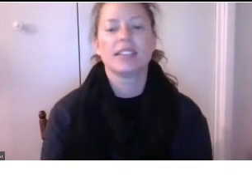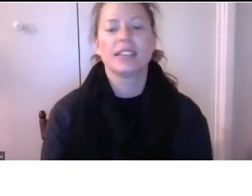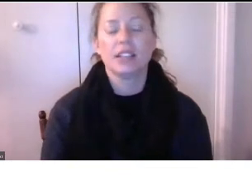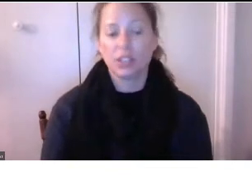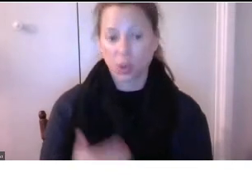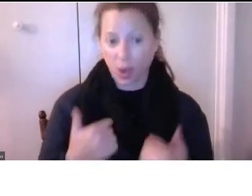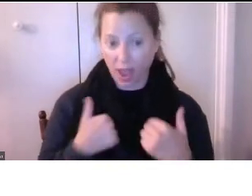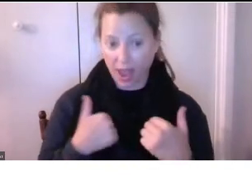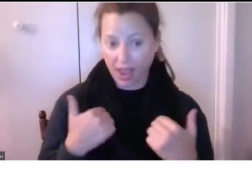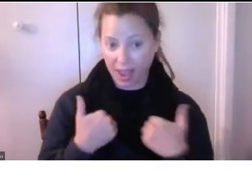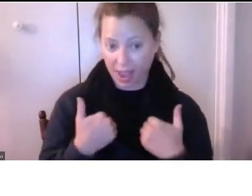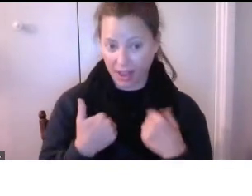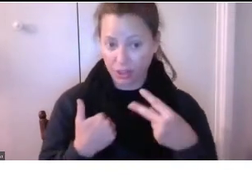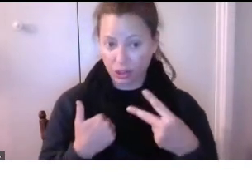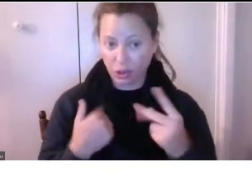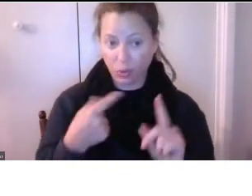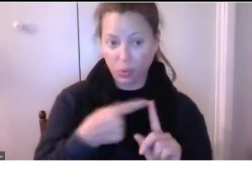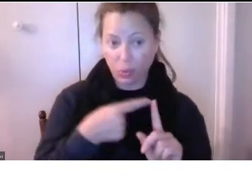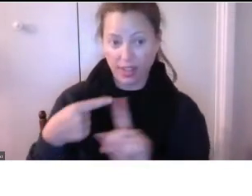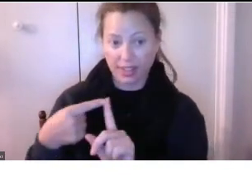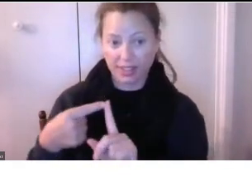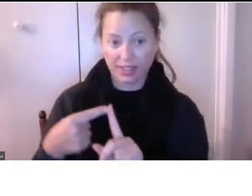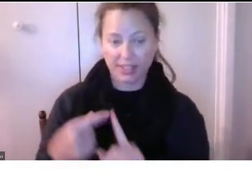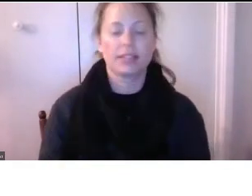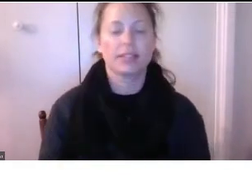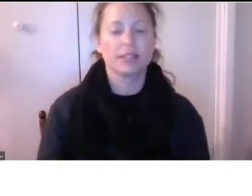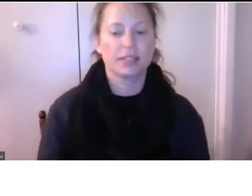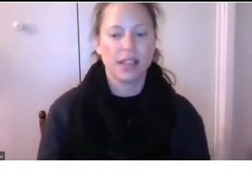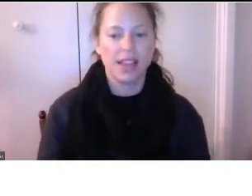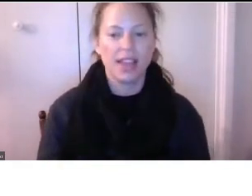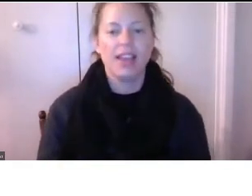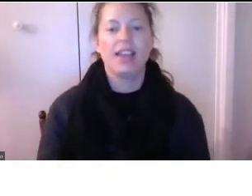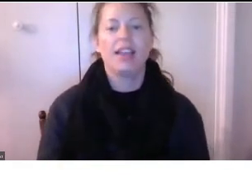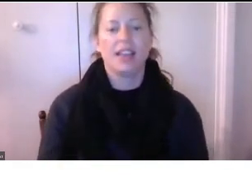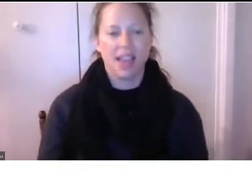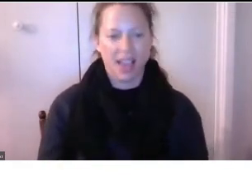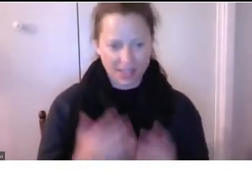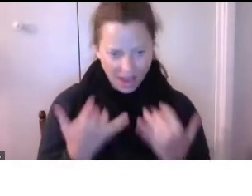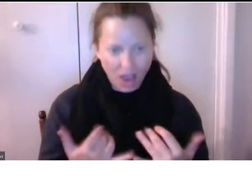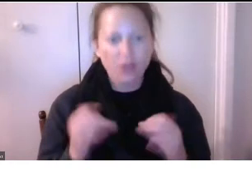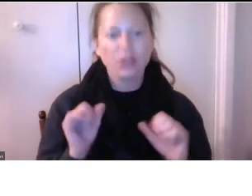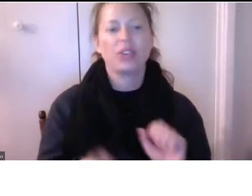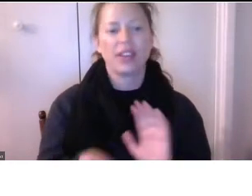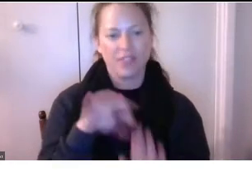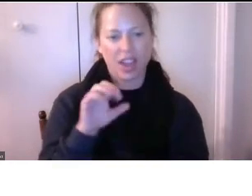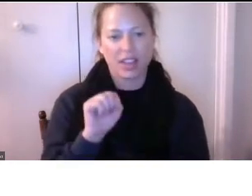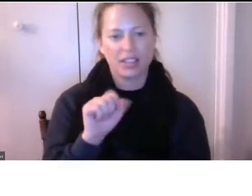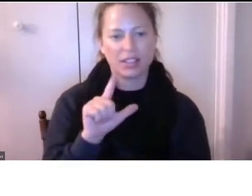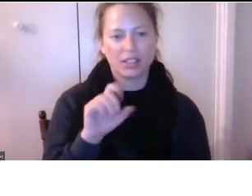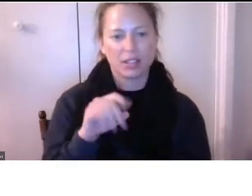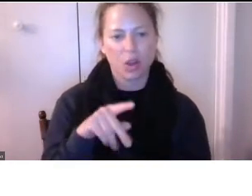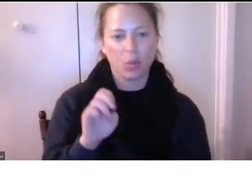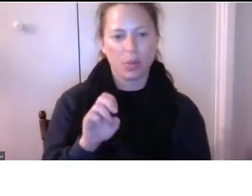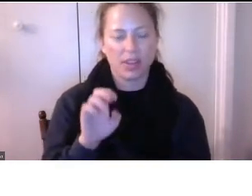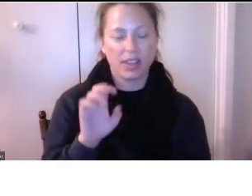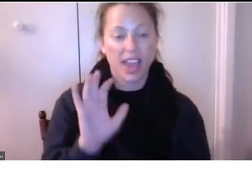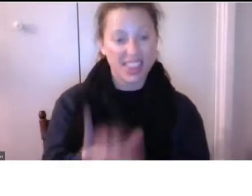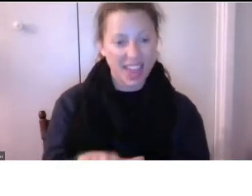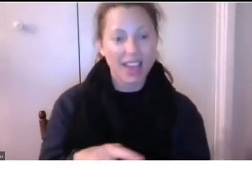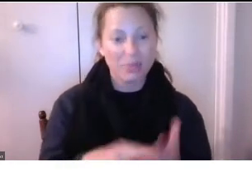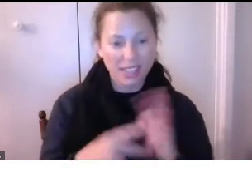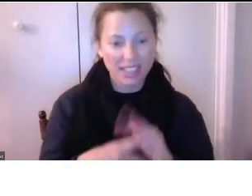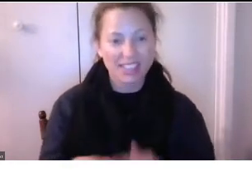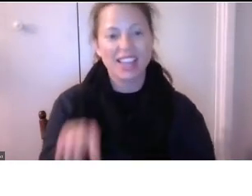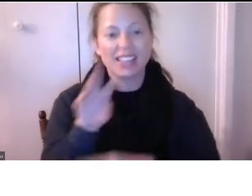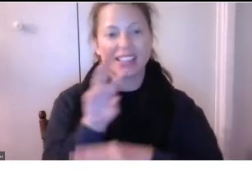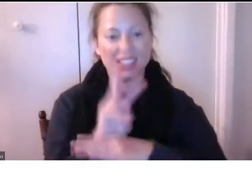2 points. And between those 2 points, you can find the slope. And that slope is 6. So